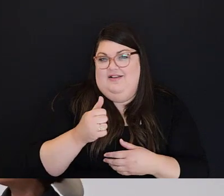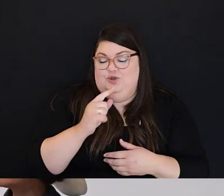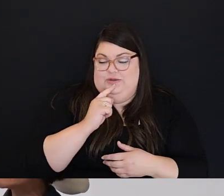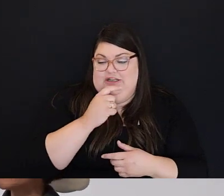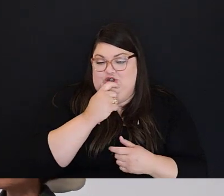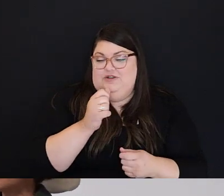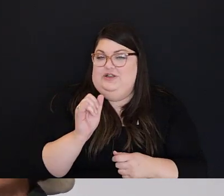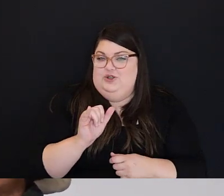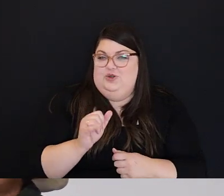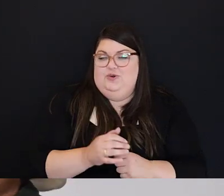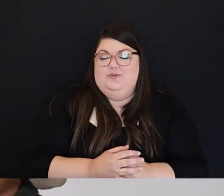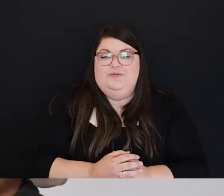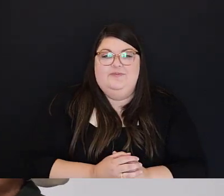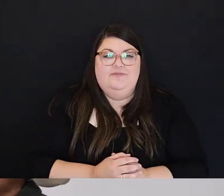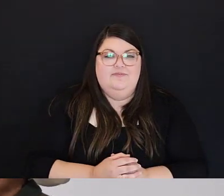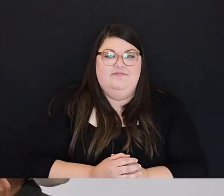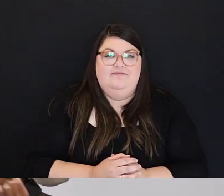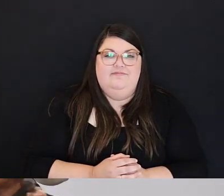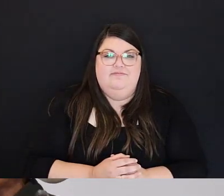really interesting too.